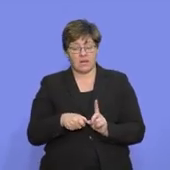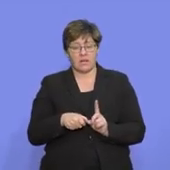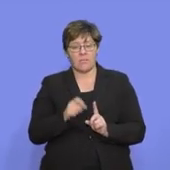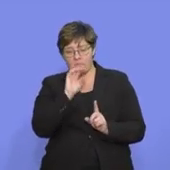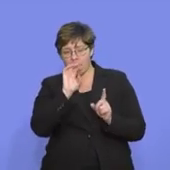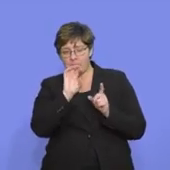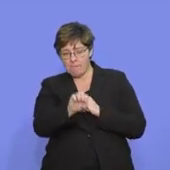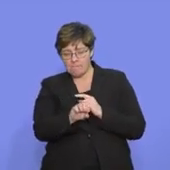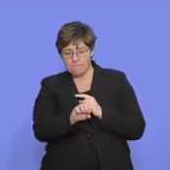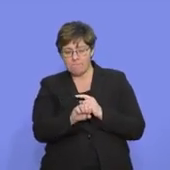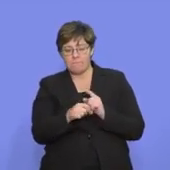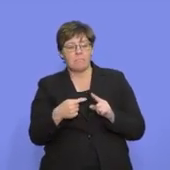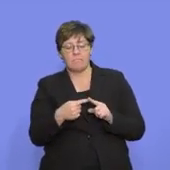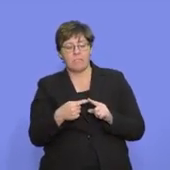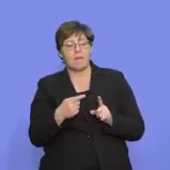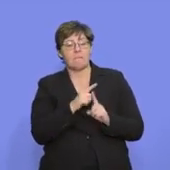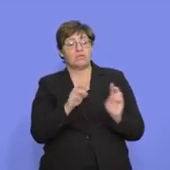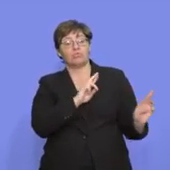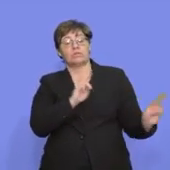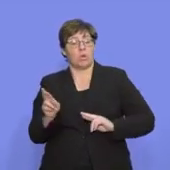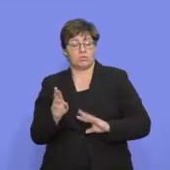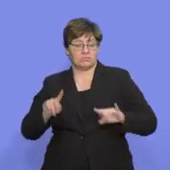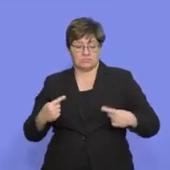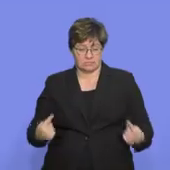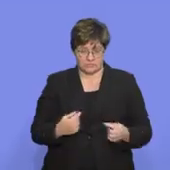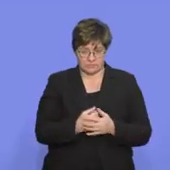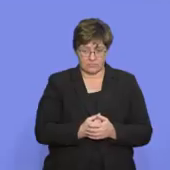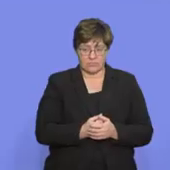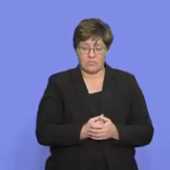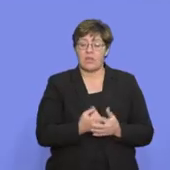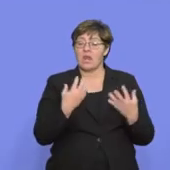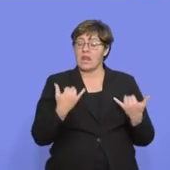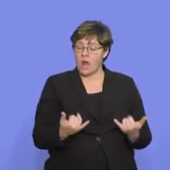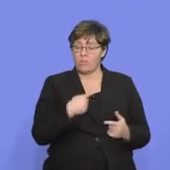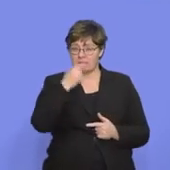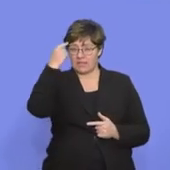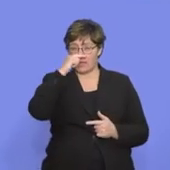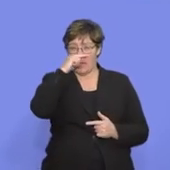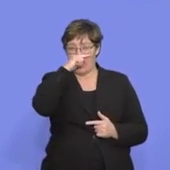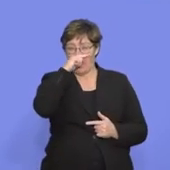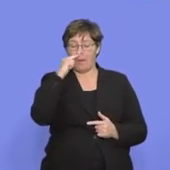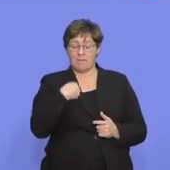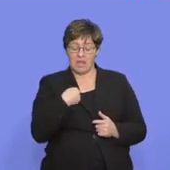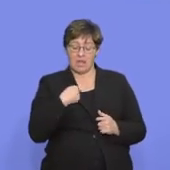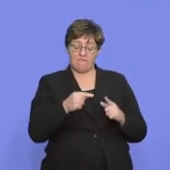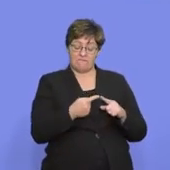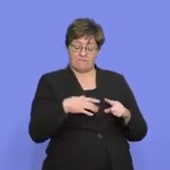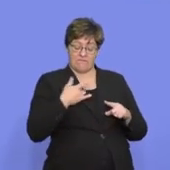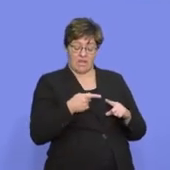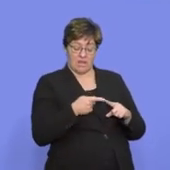stimulus but cannot respond. So now you have to think. If you can detect it, it means that the